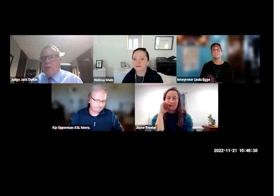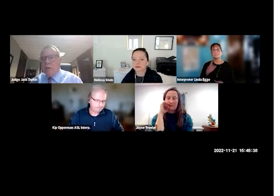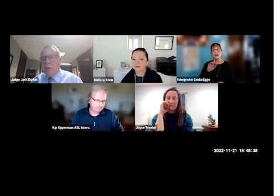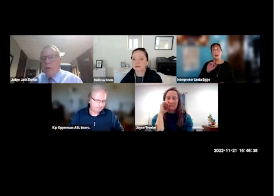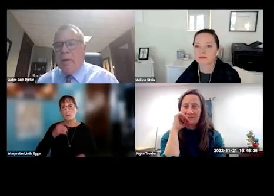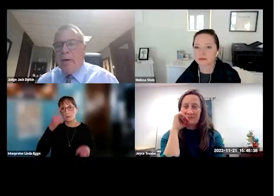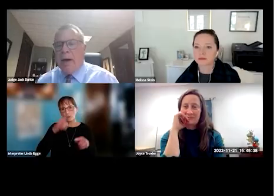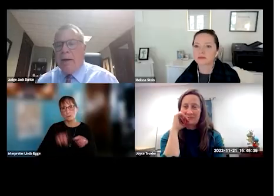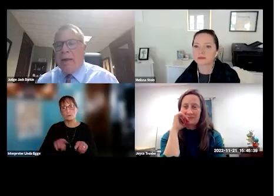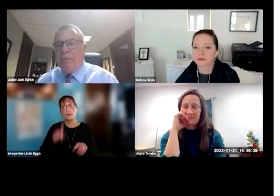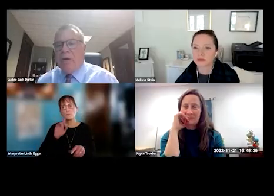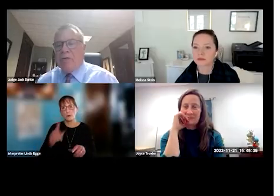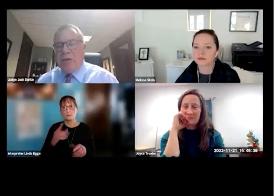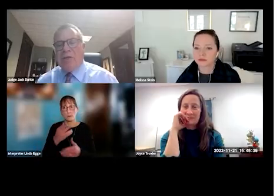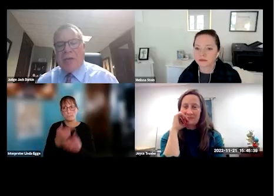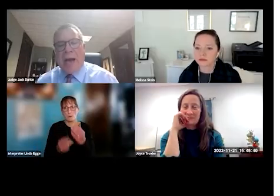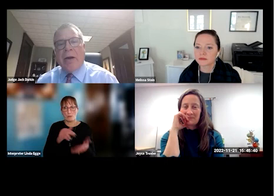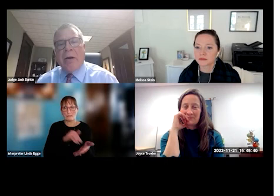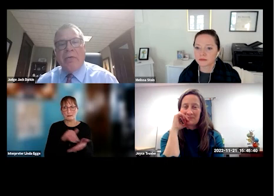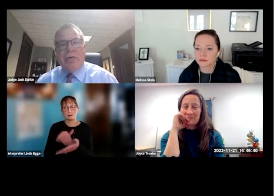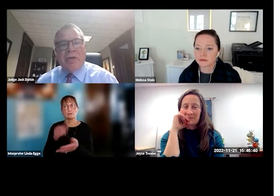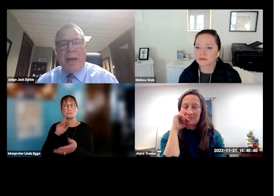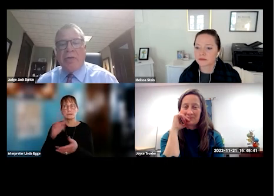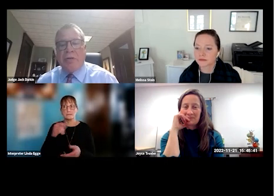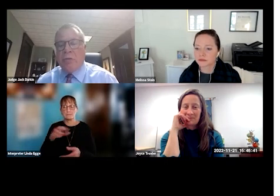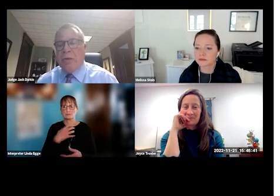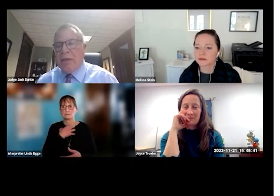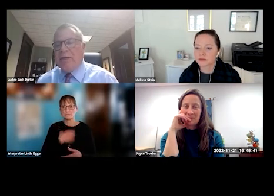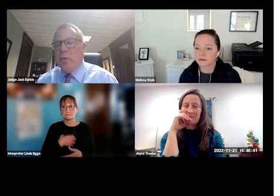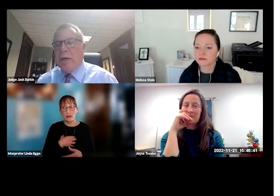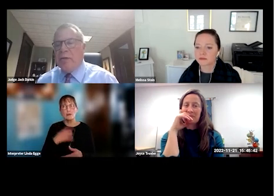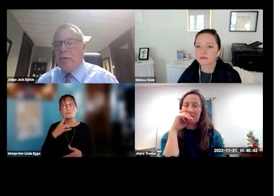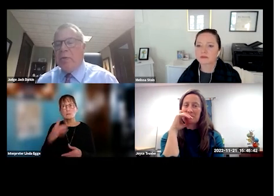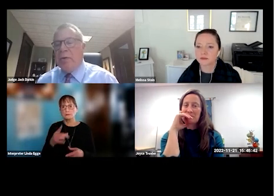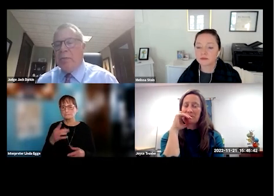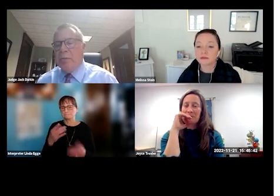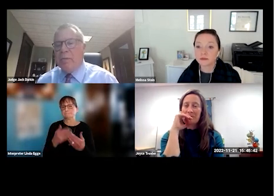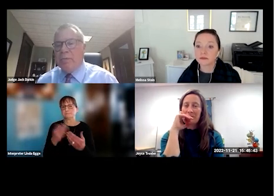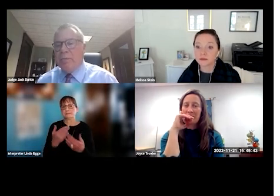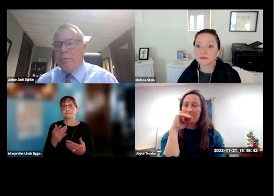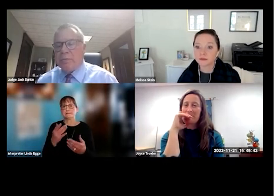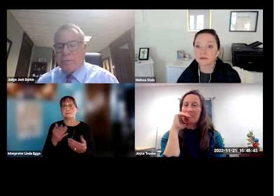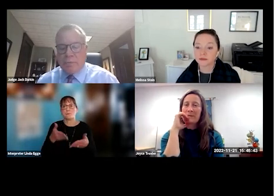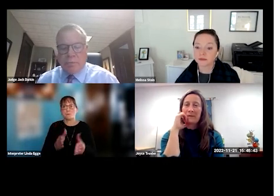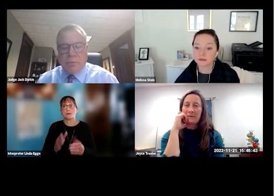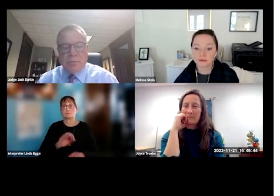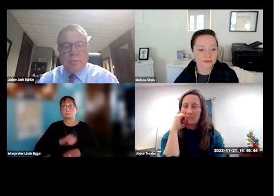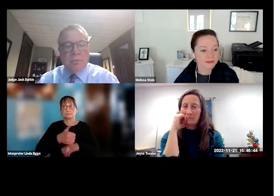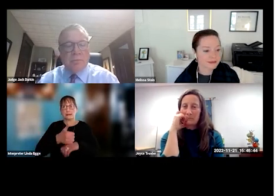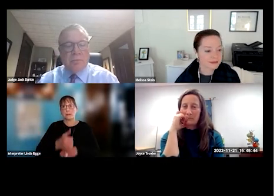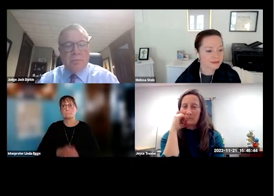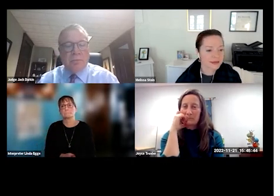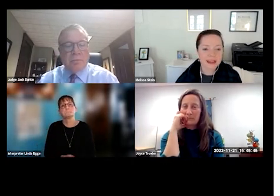Dr. Troxler. If there's a desire, there's an absolute easy way to do it.